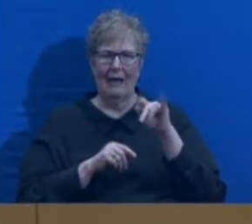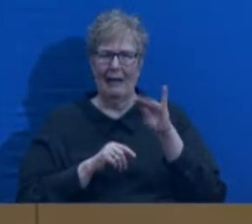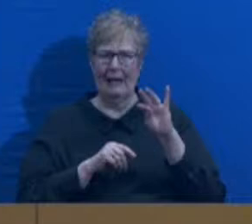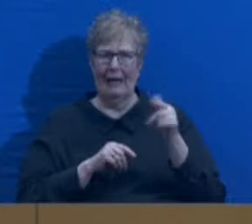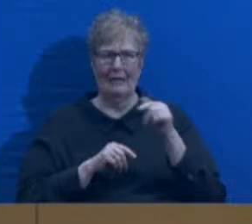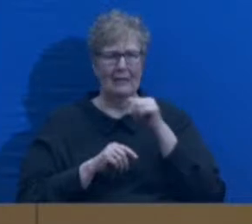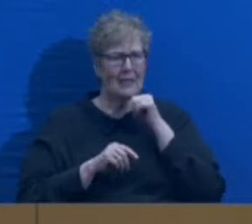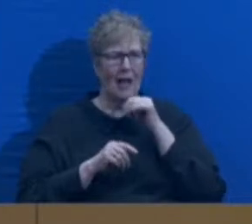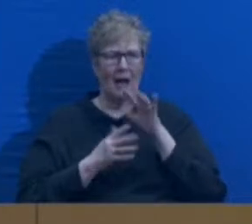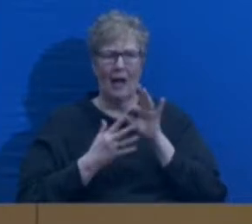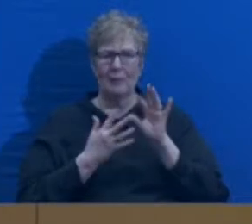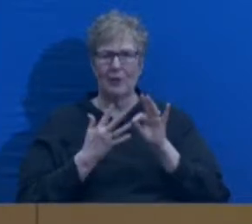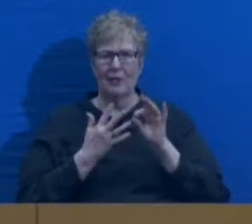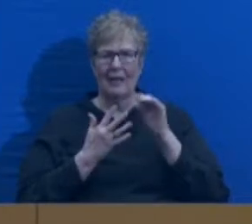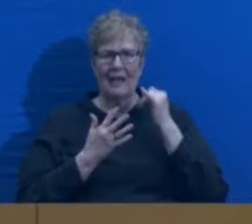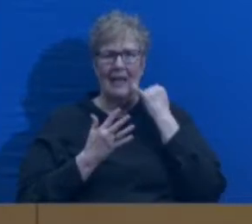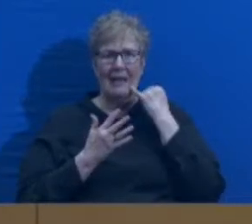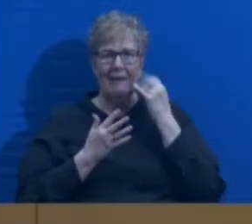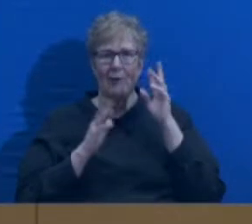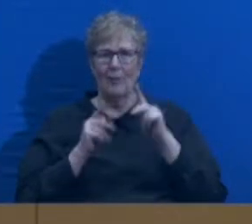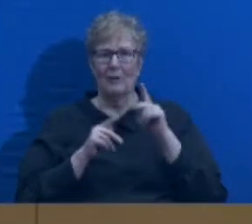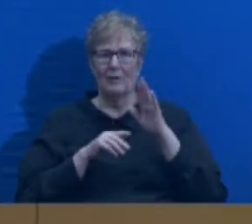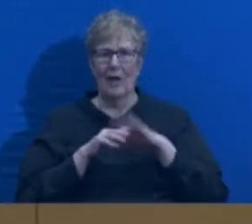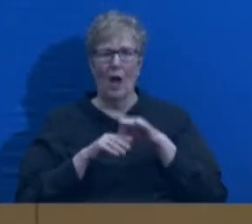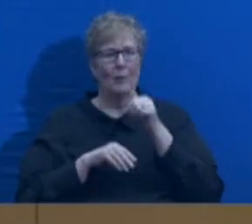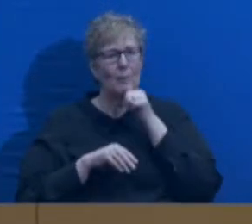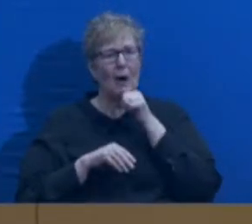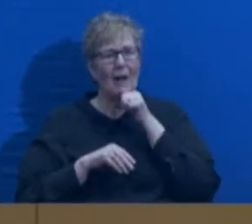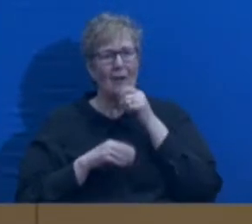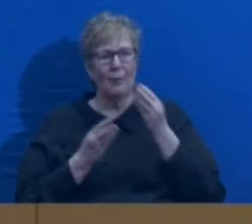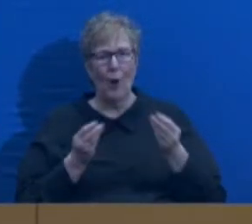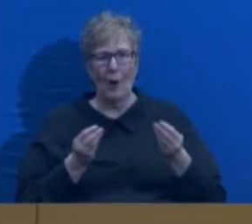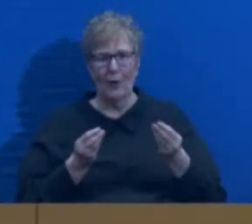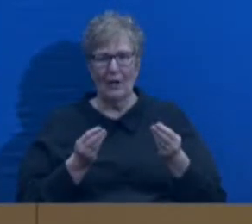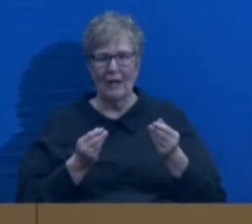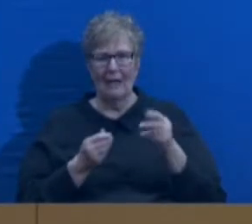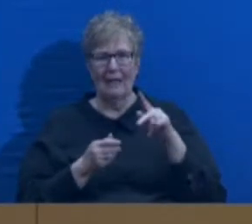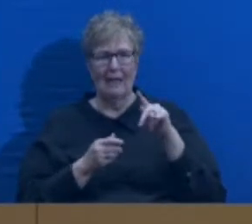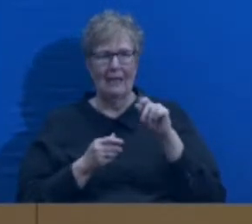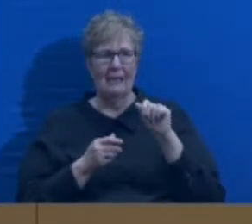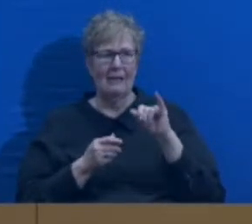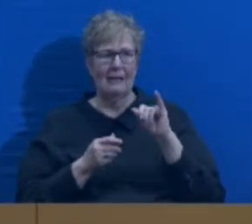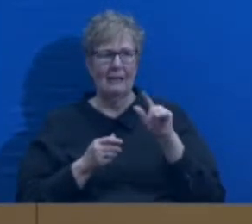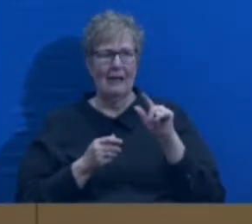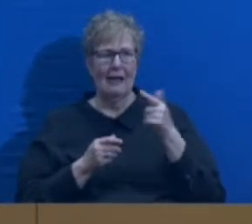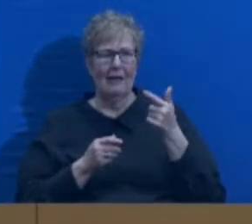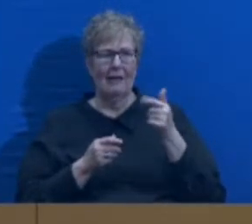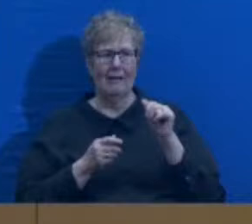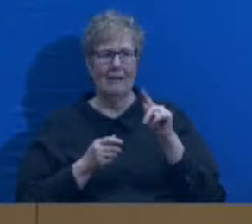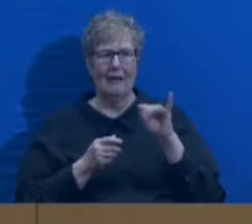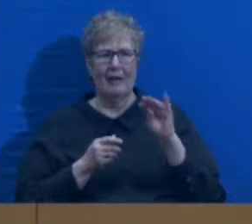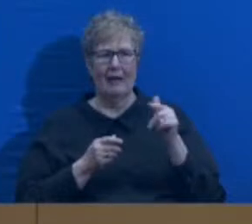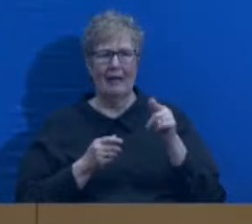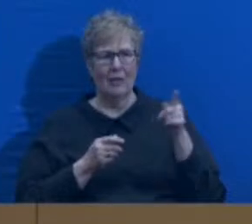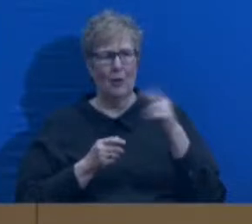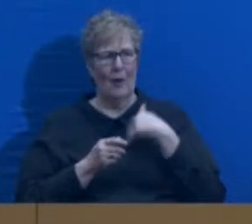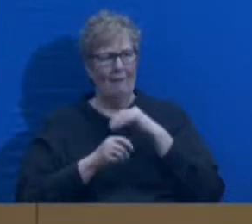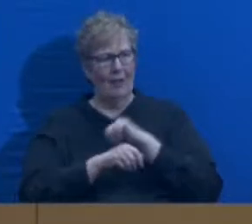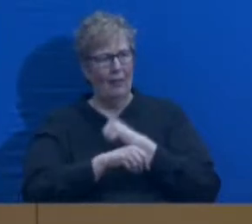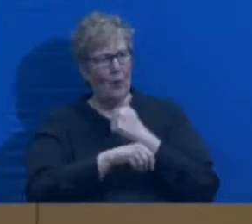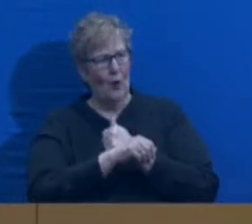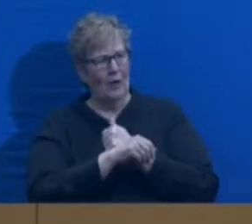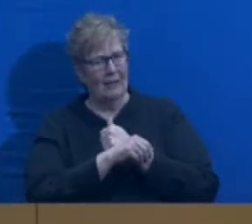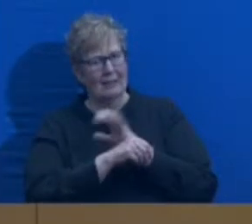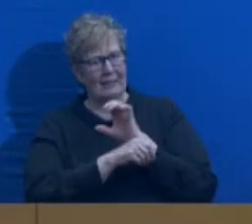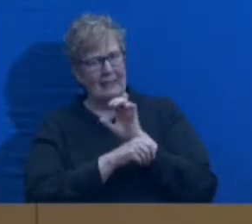those plans. If someone's on private property tailgating, what authority do you guys have,